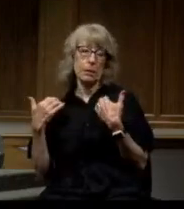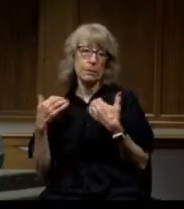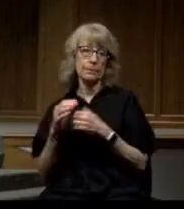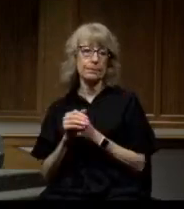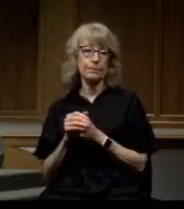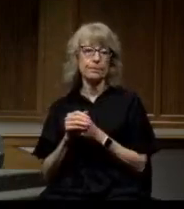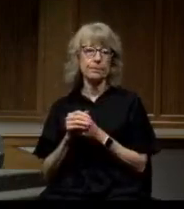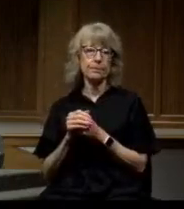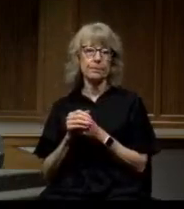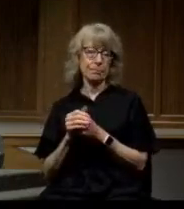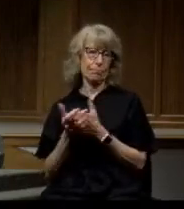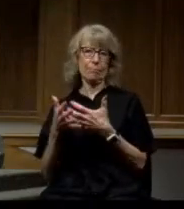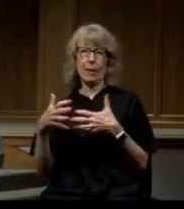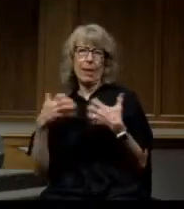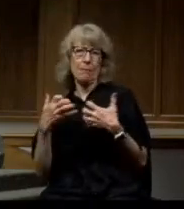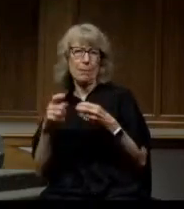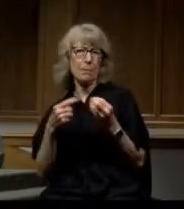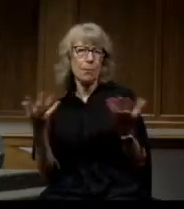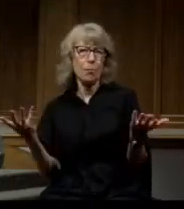So what are we angry about? Well,